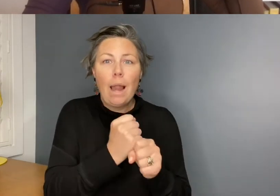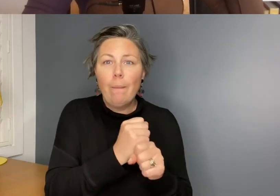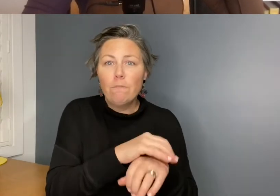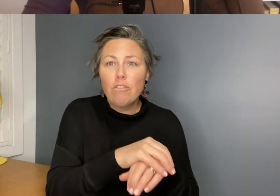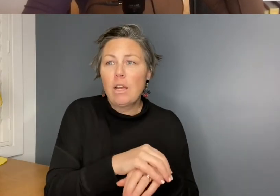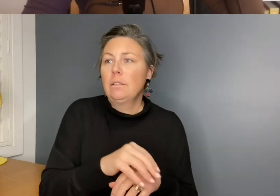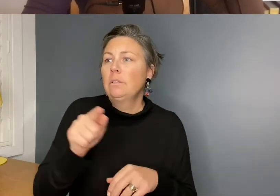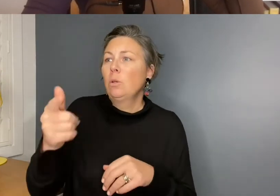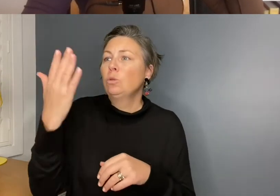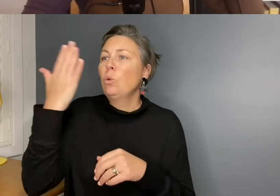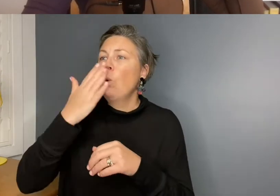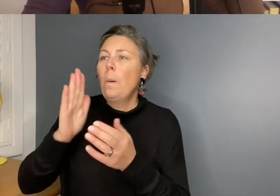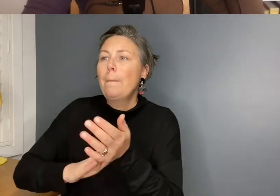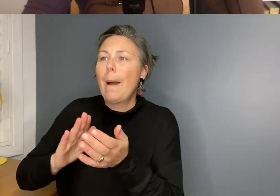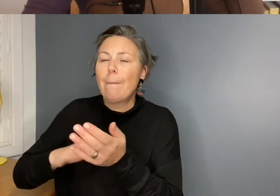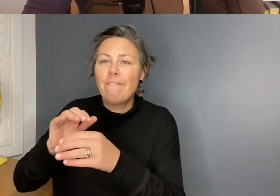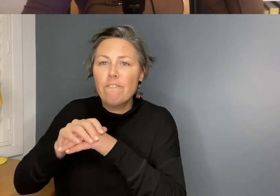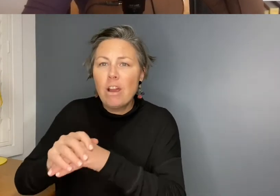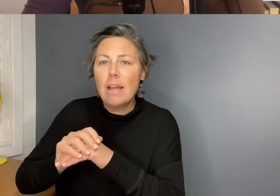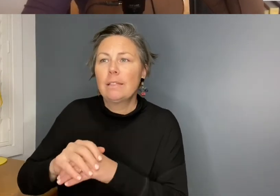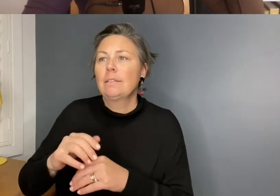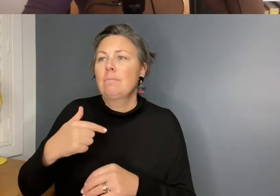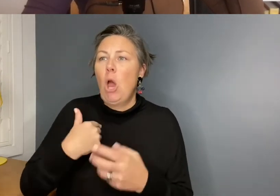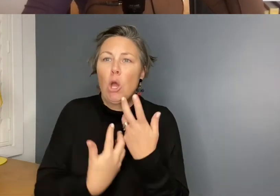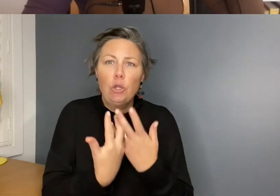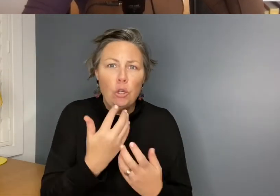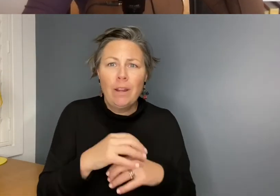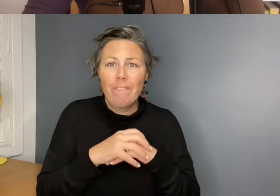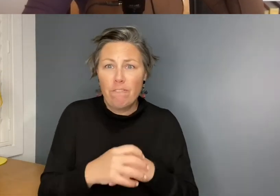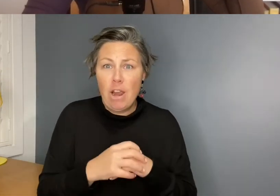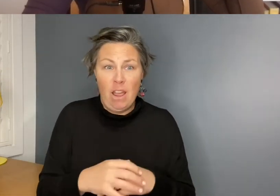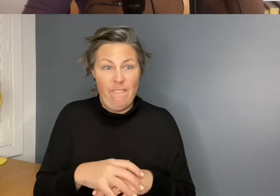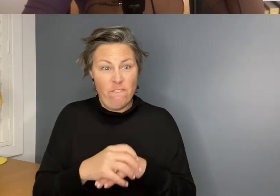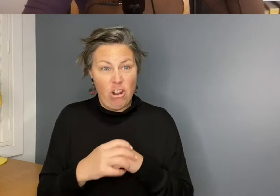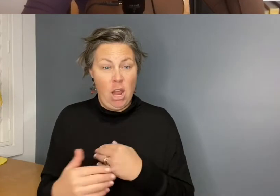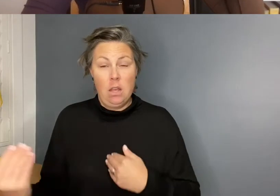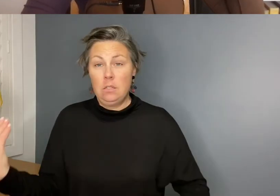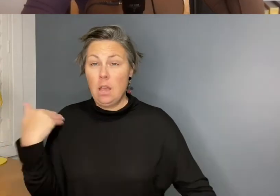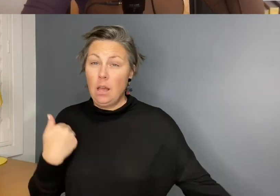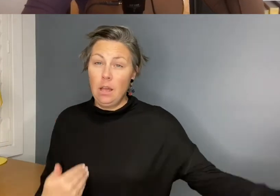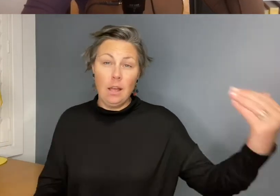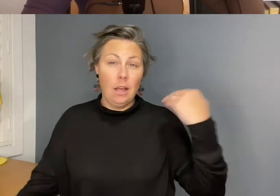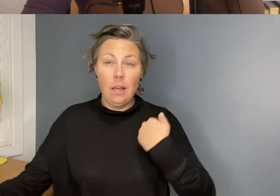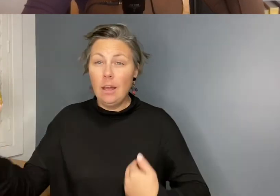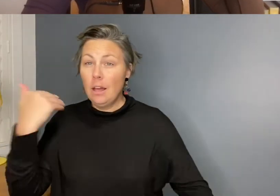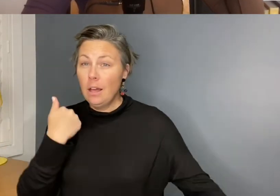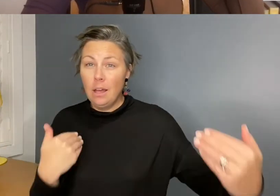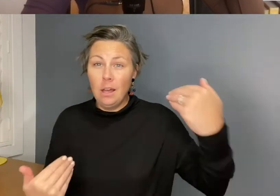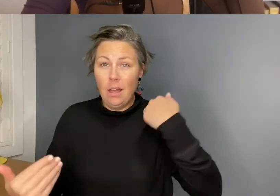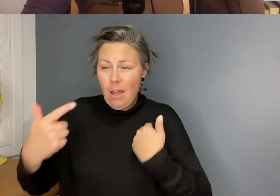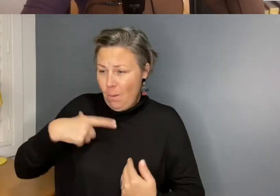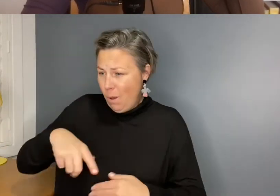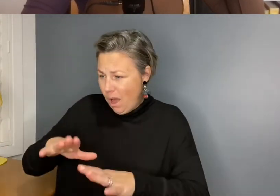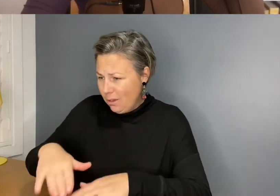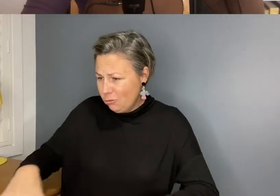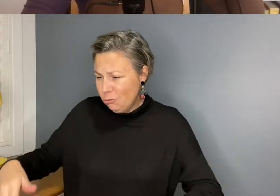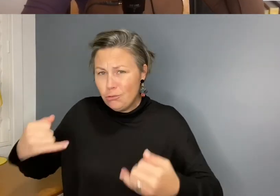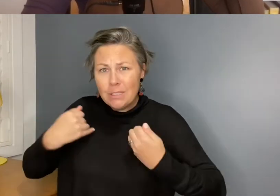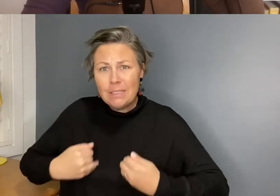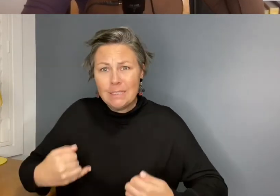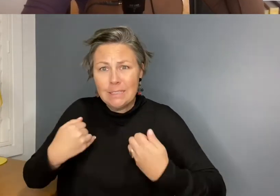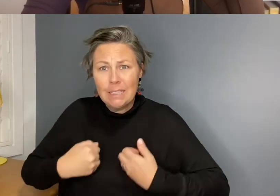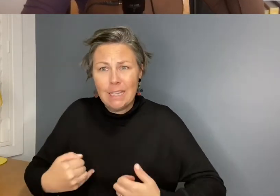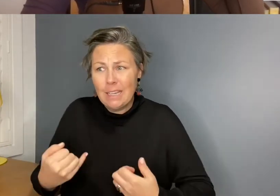friends and my childhood friends and my university friends. Everybody wants to know, why is my kid so sick this winter? And why